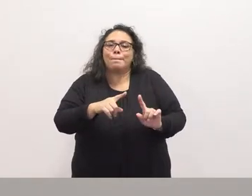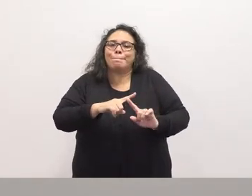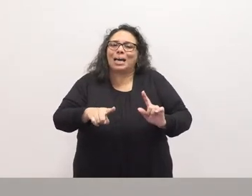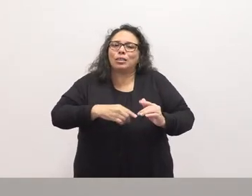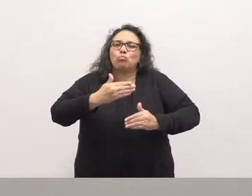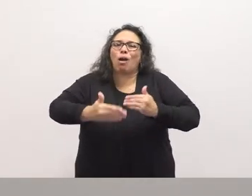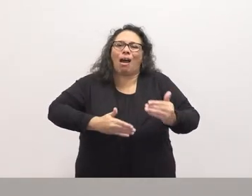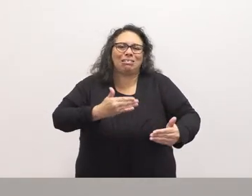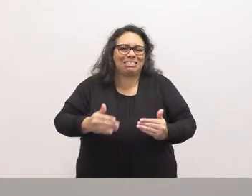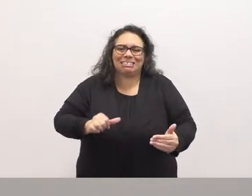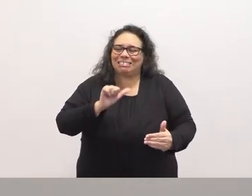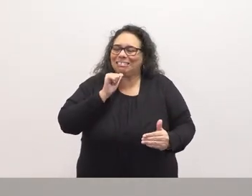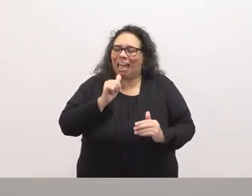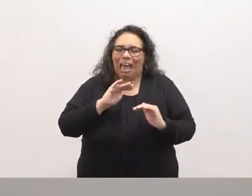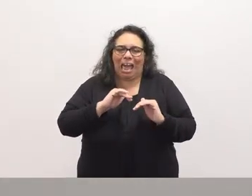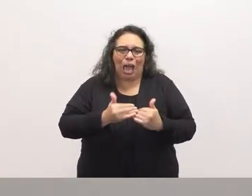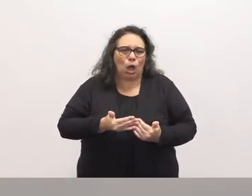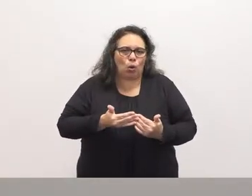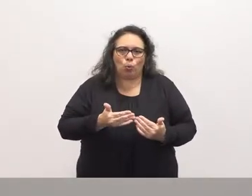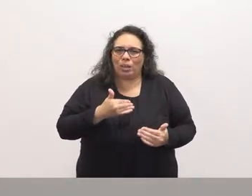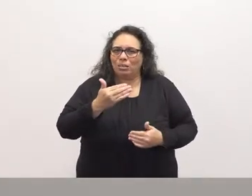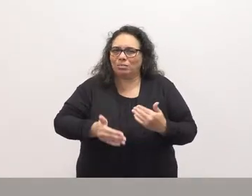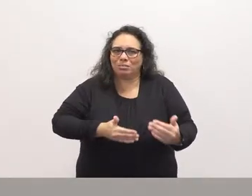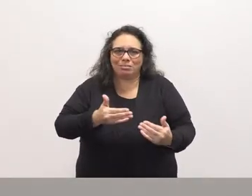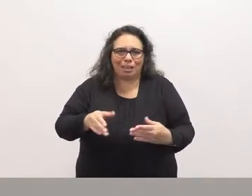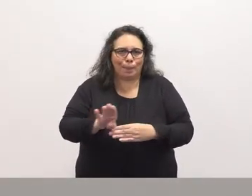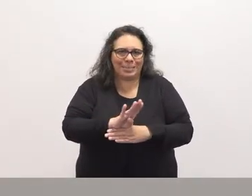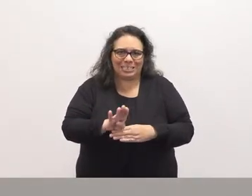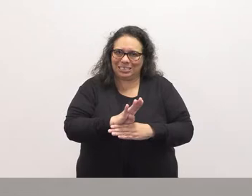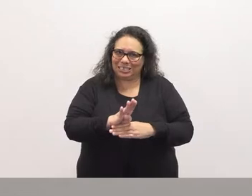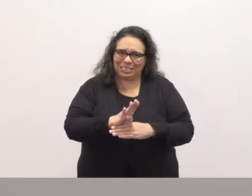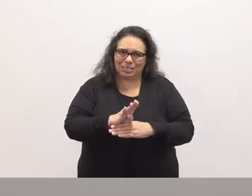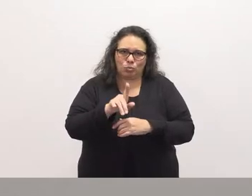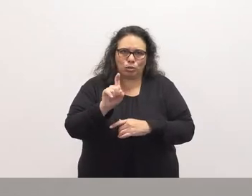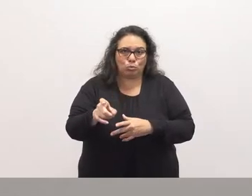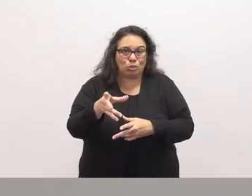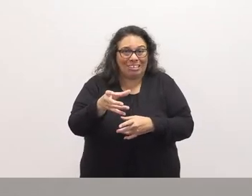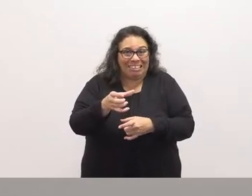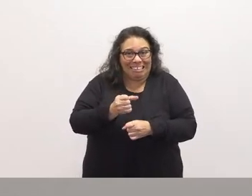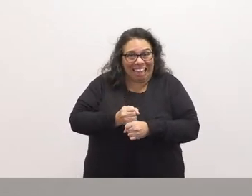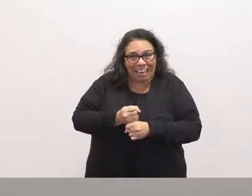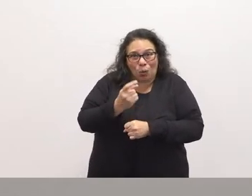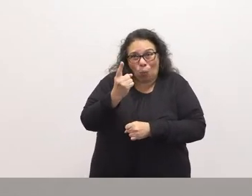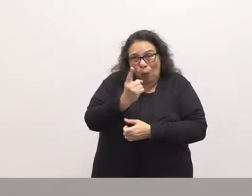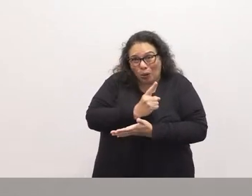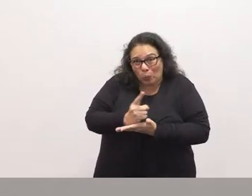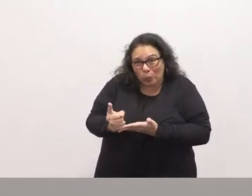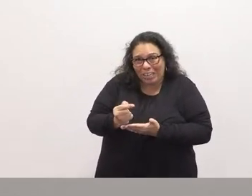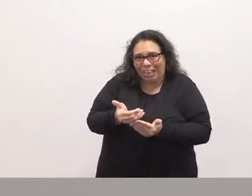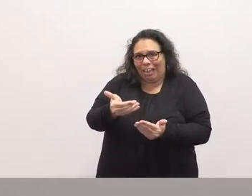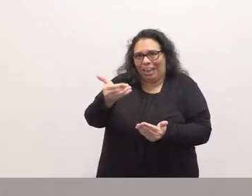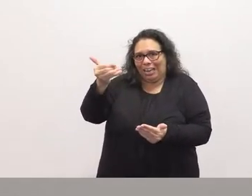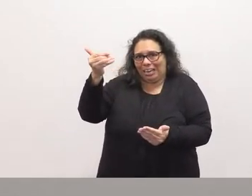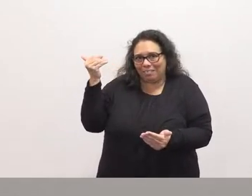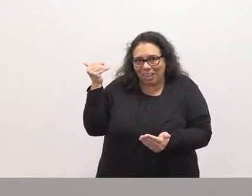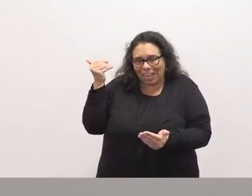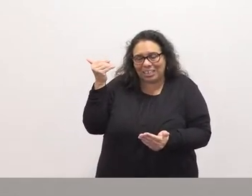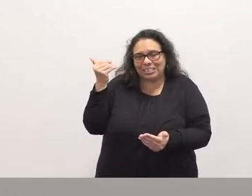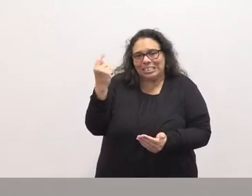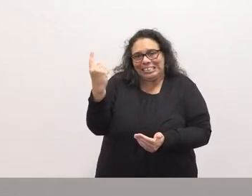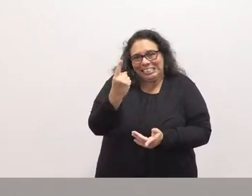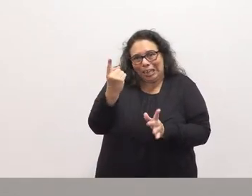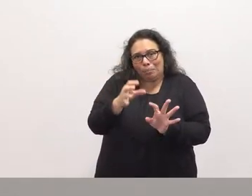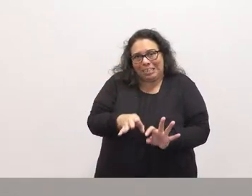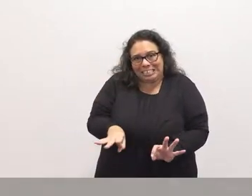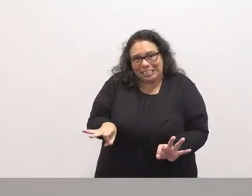we're supposed to be moving in the direction of doing business. We're supposed to get things at least a week in advance. Something as